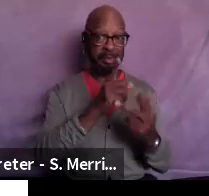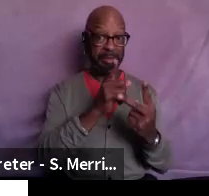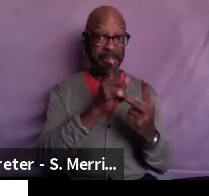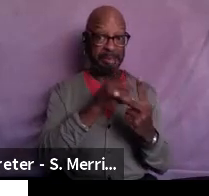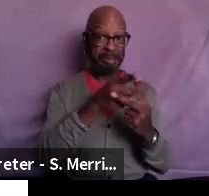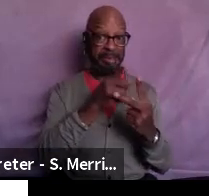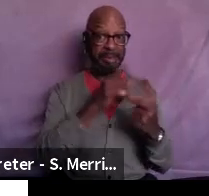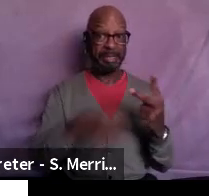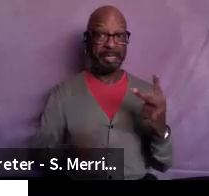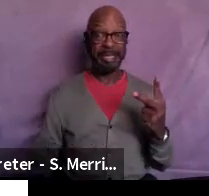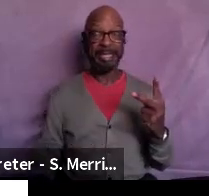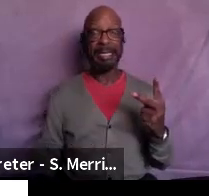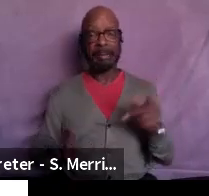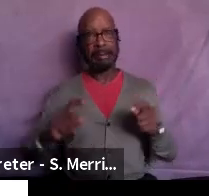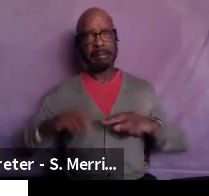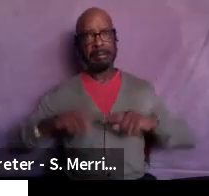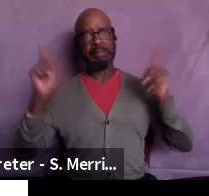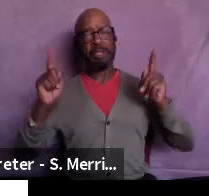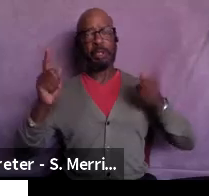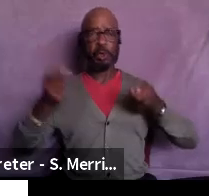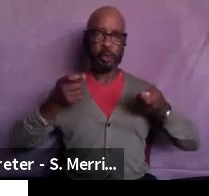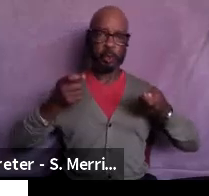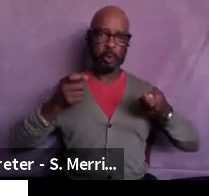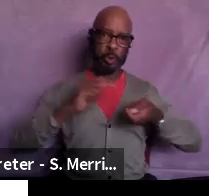treatment, where there's intentional discrimination because